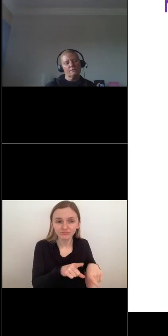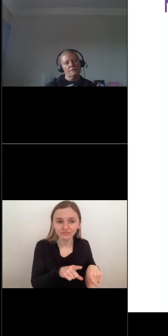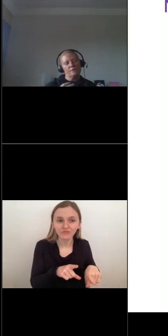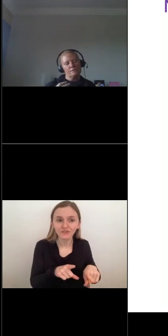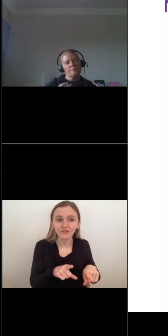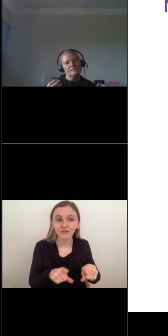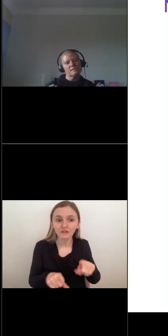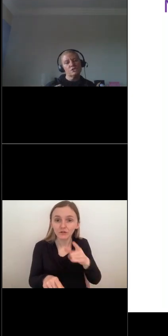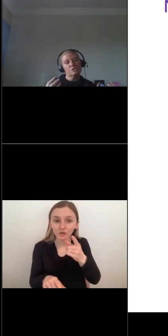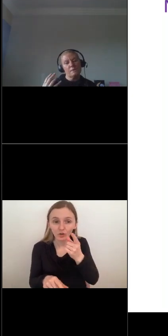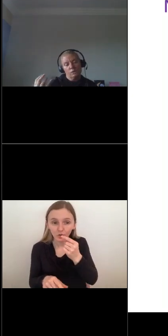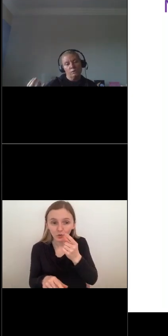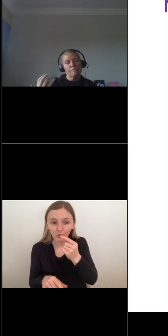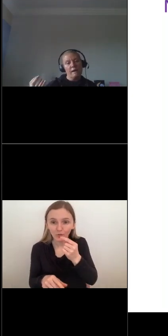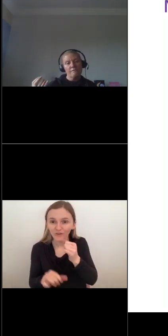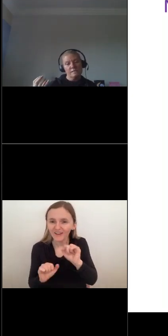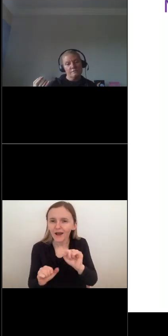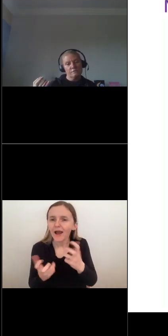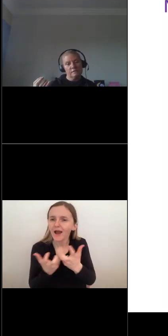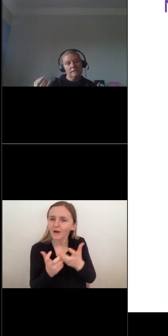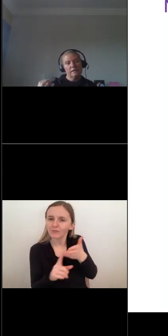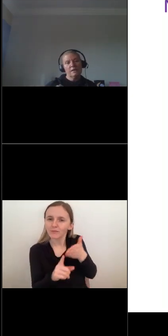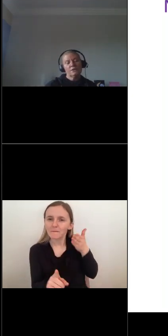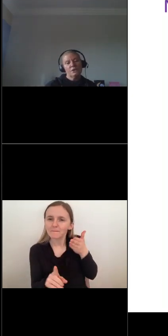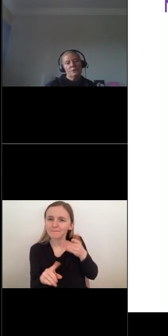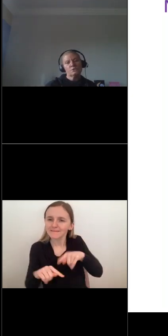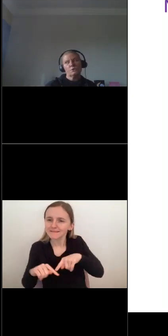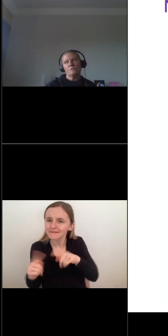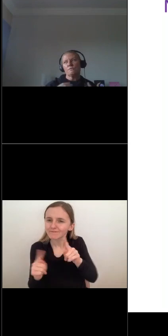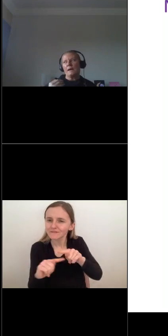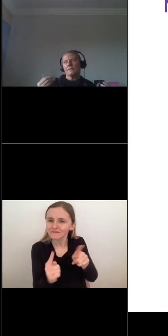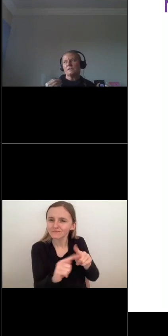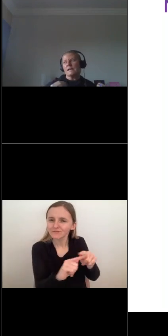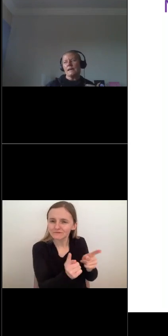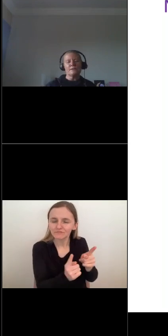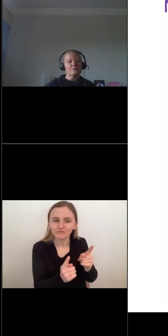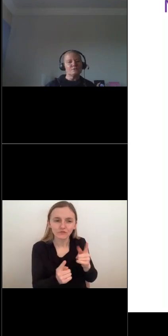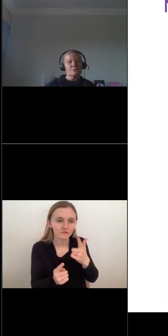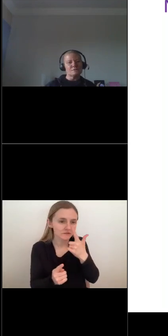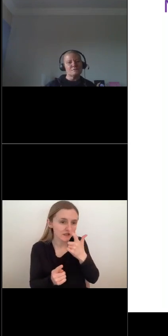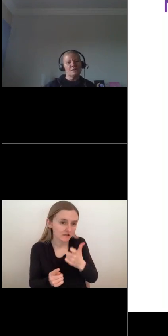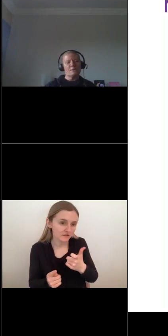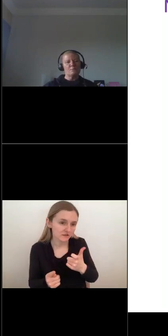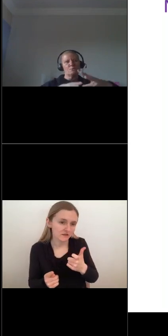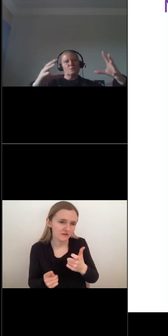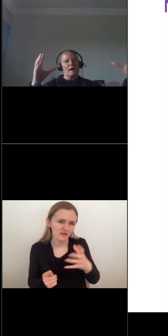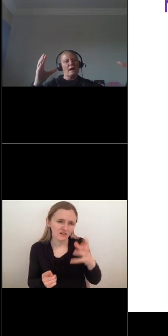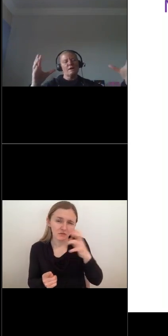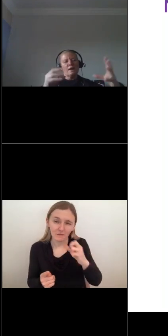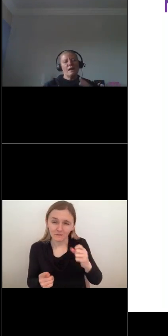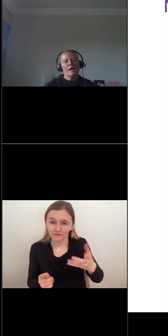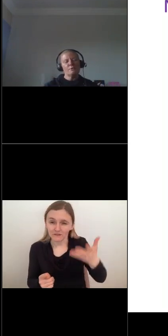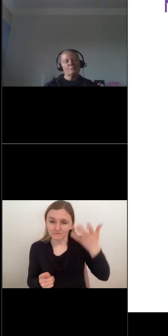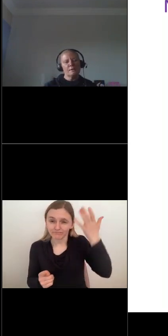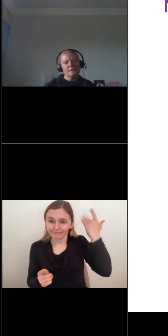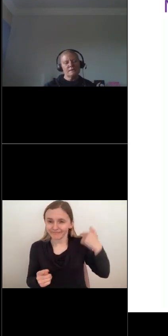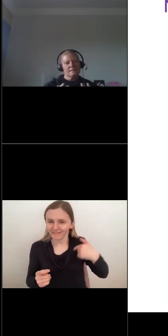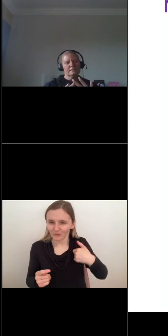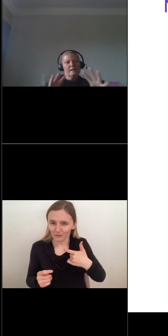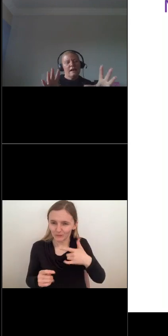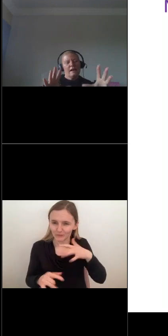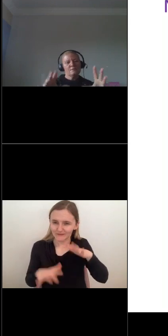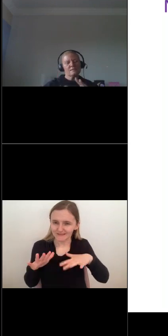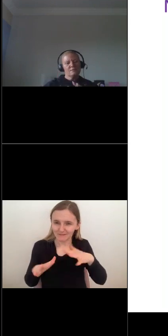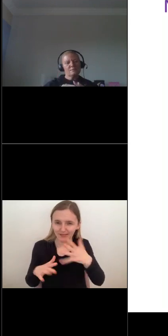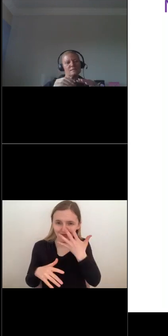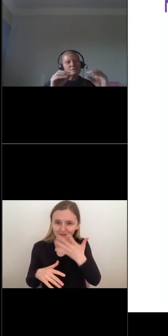may look, the presentation may look very differently. So if back in the day, if you're as old as me, when we used to have LPs